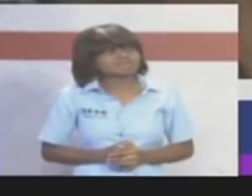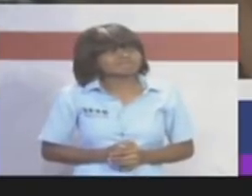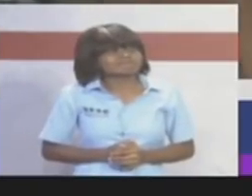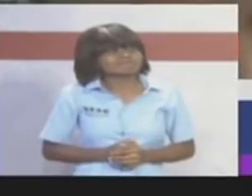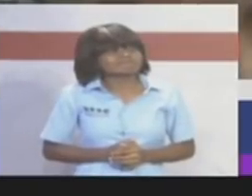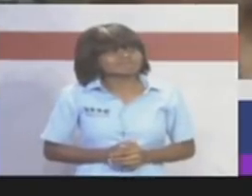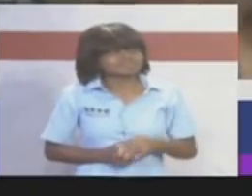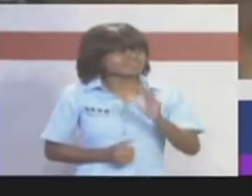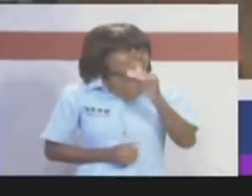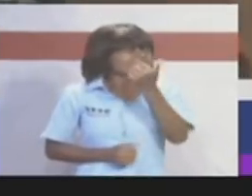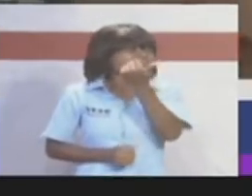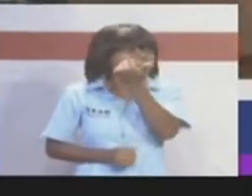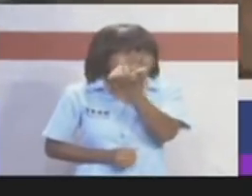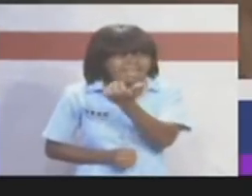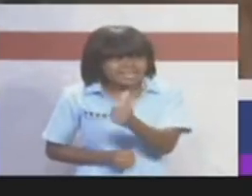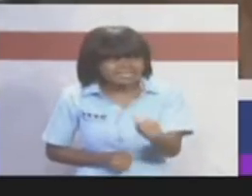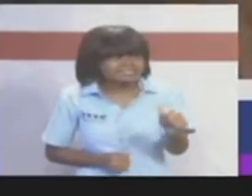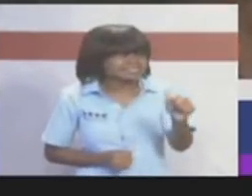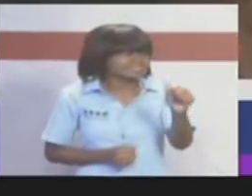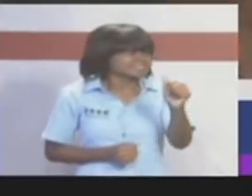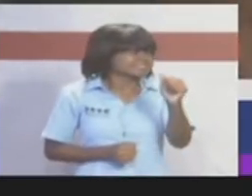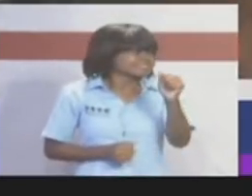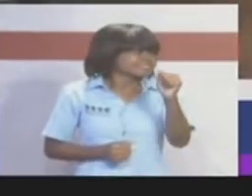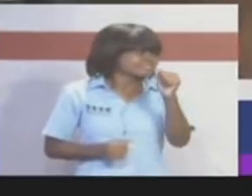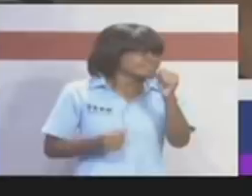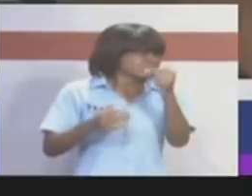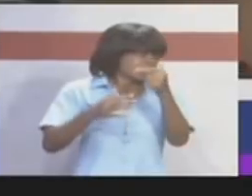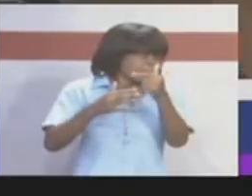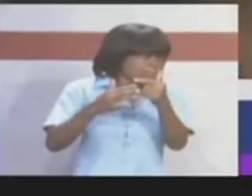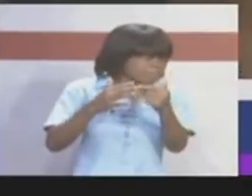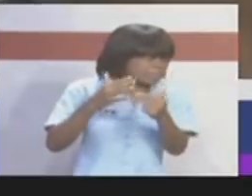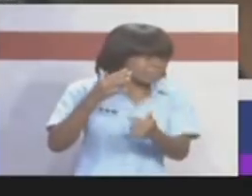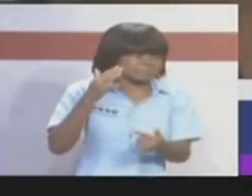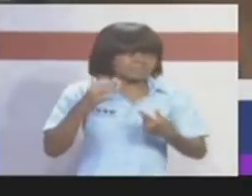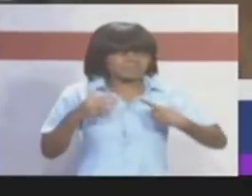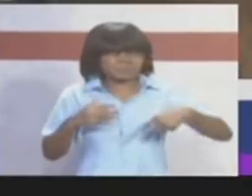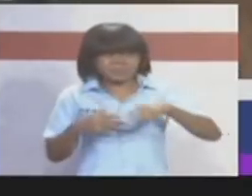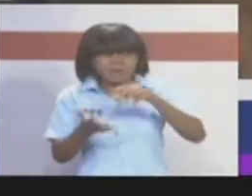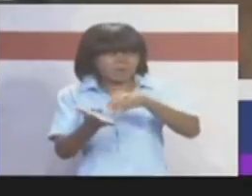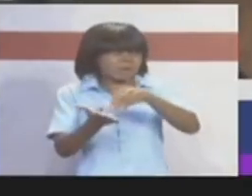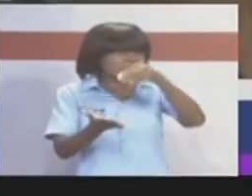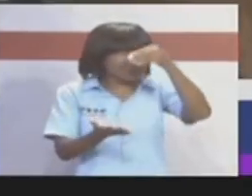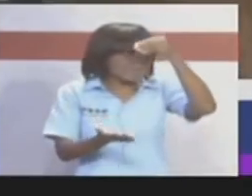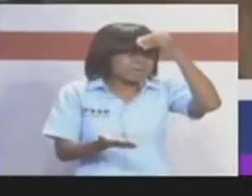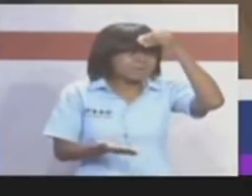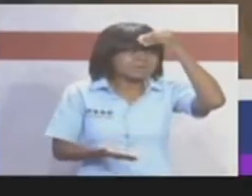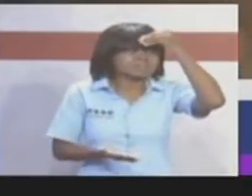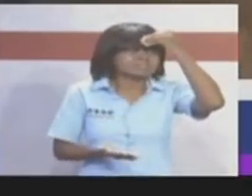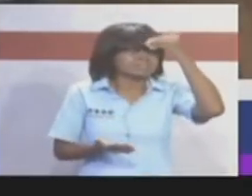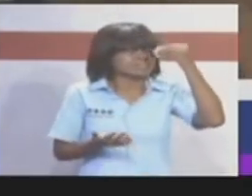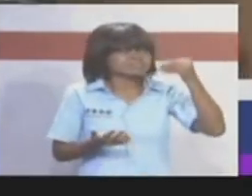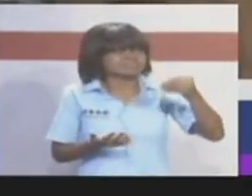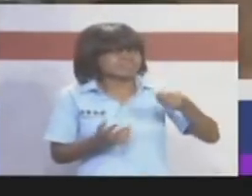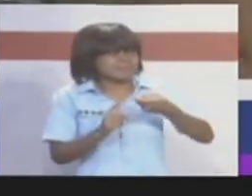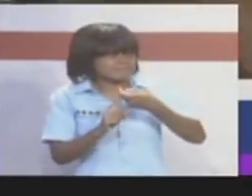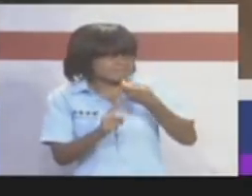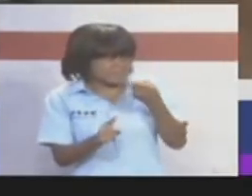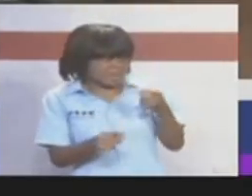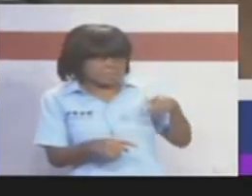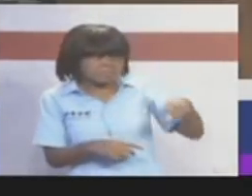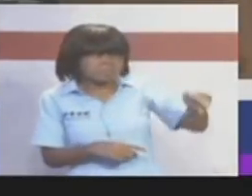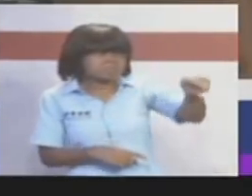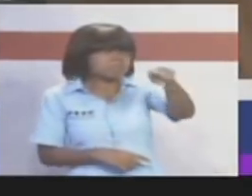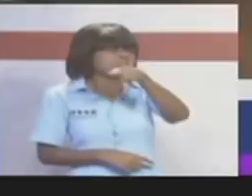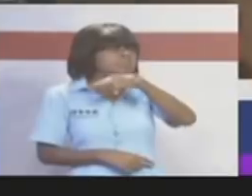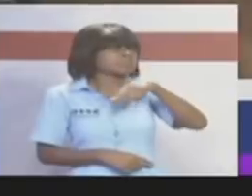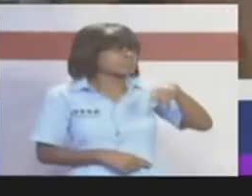messages or lessons that Dr. Burgess would have learned from unvaccinated persons regarding vaccine